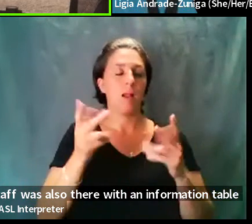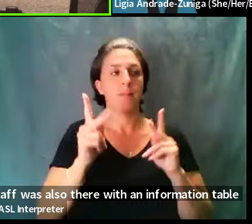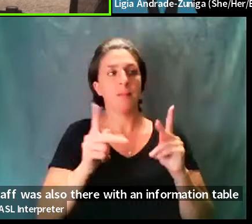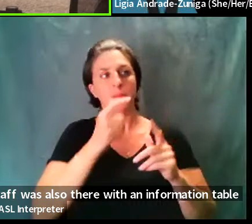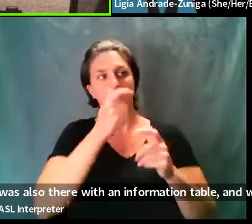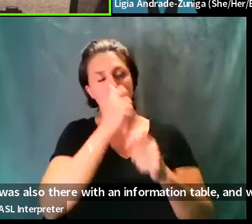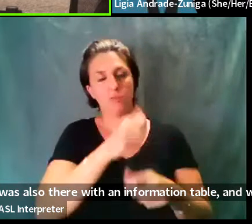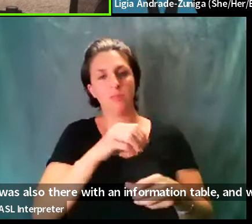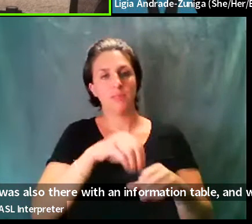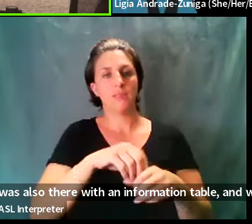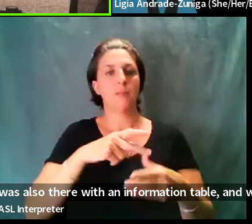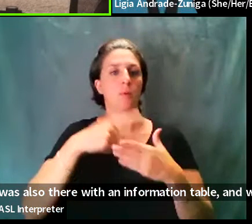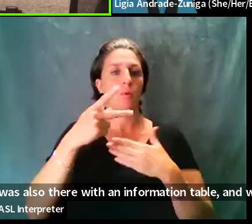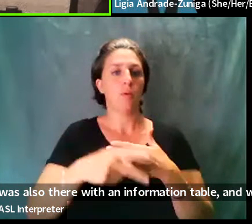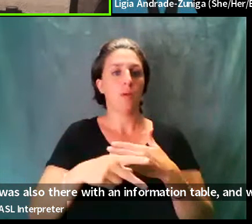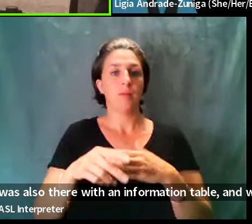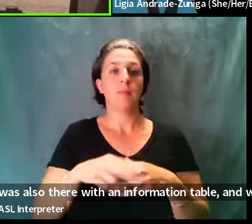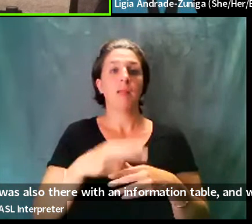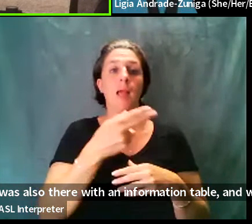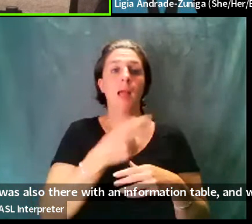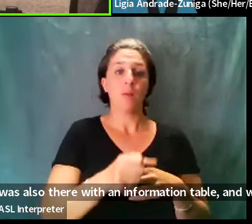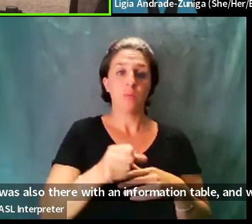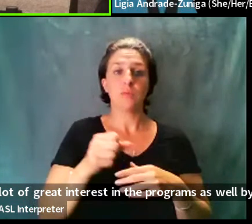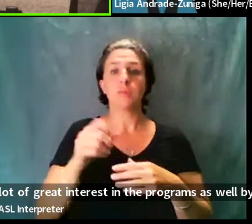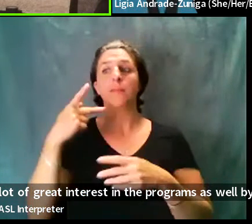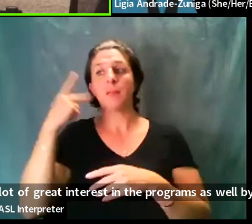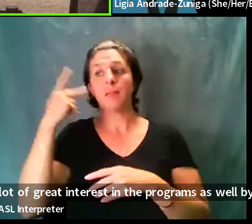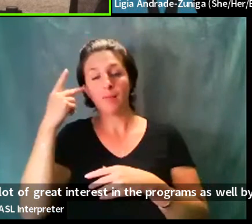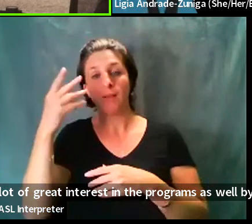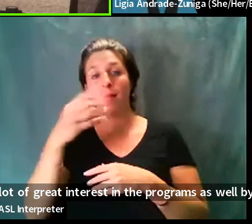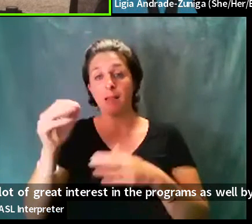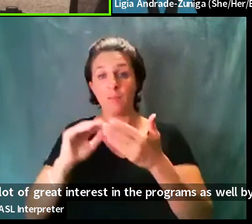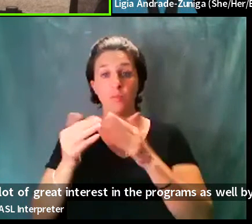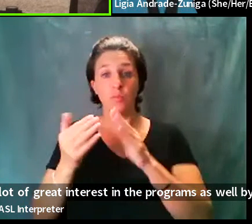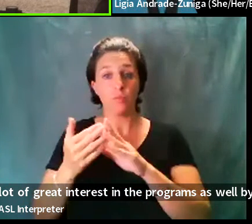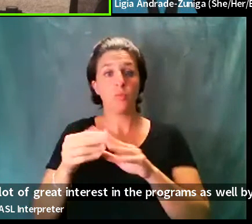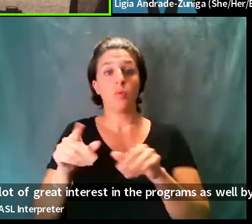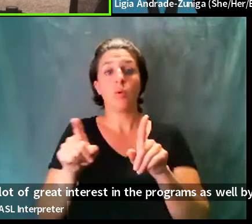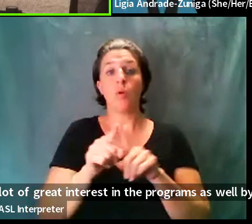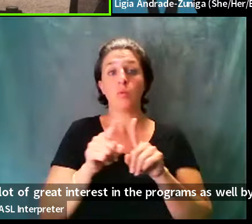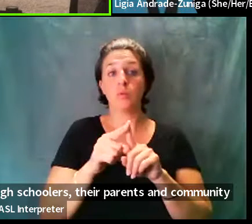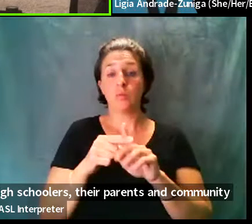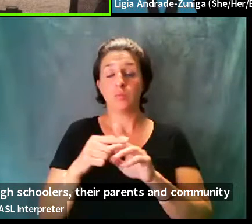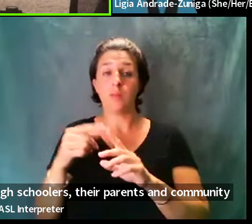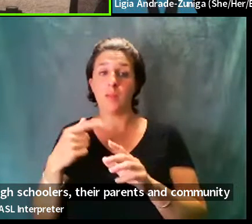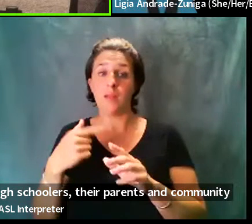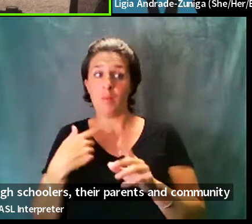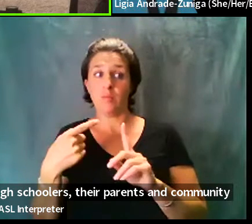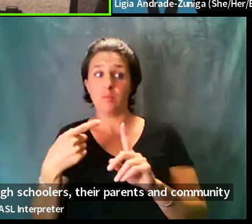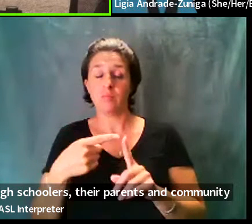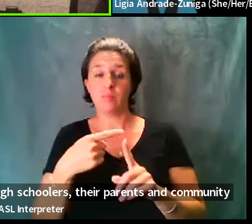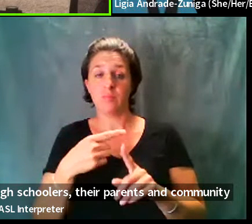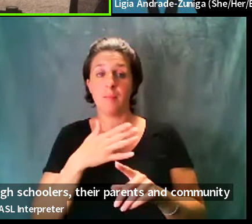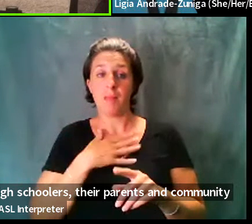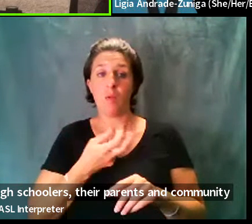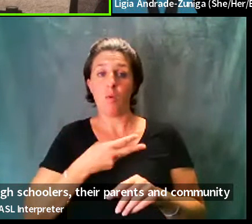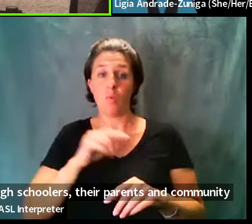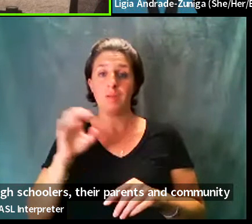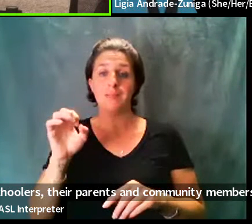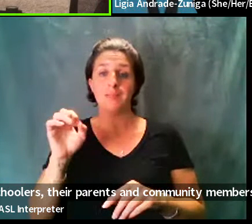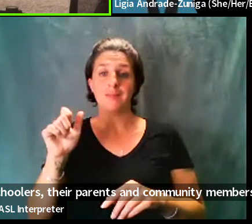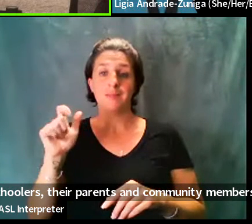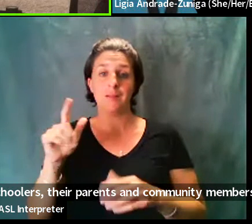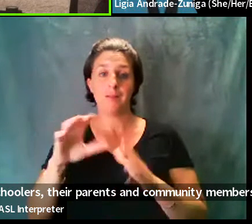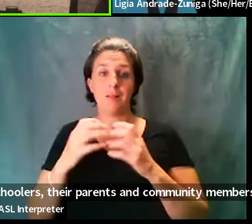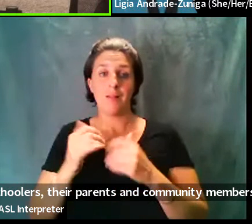well by high schoolers, their parents, and community members. And as an aside, I'd like to point out that in my own ESL class, I have 4